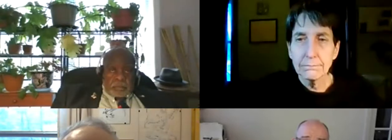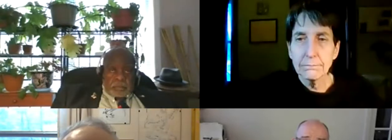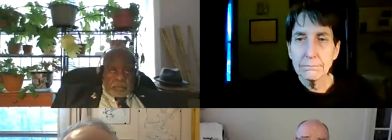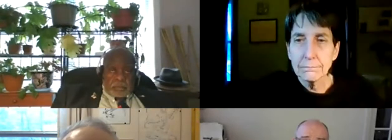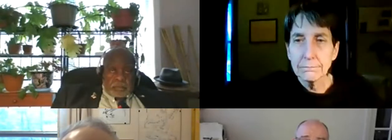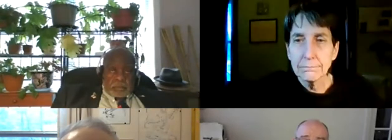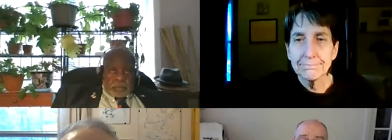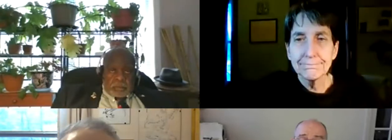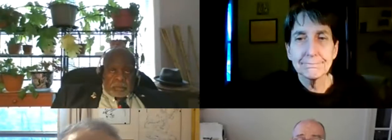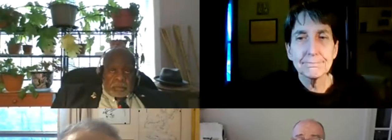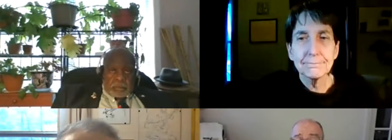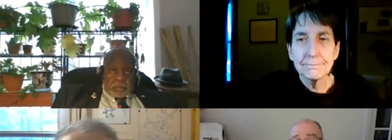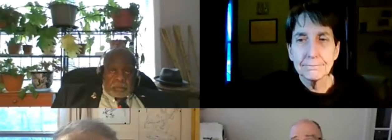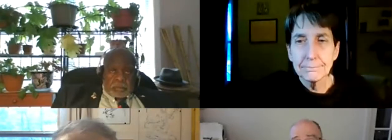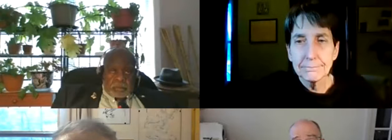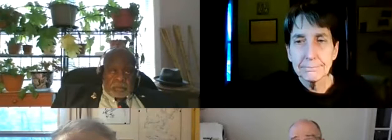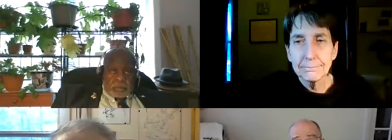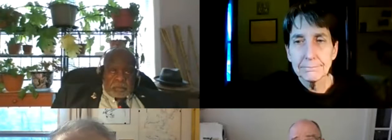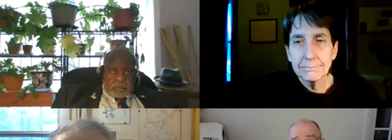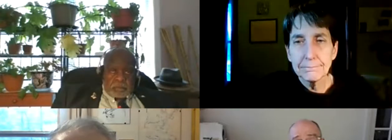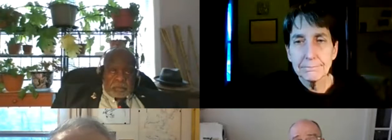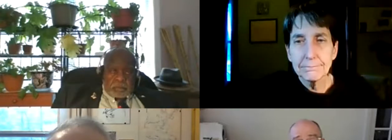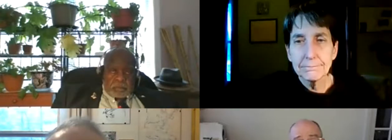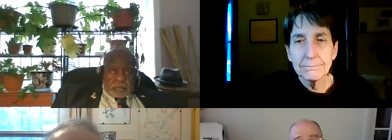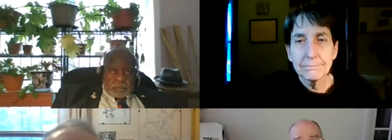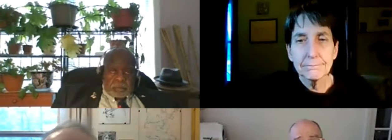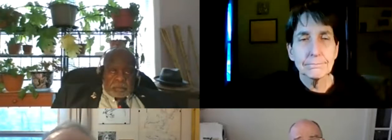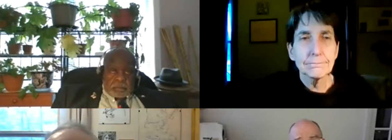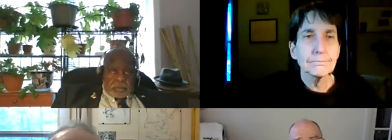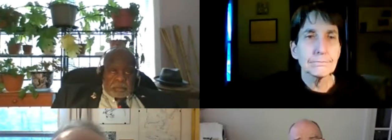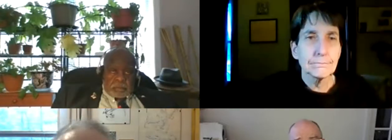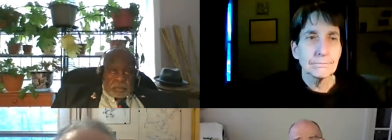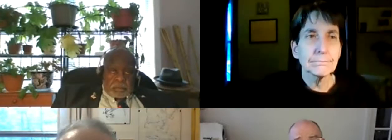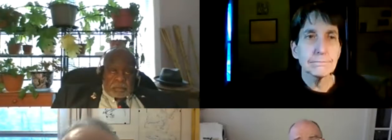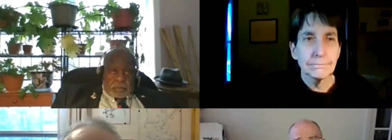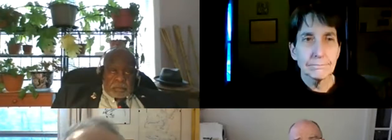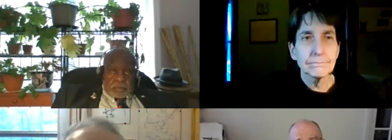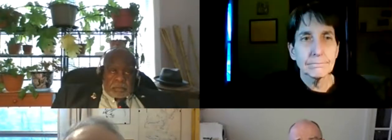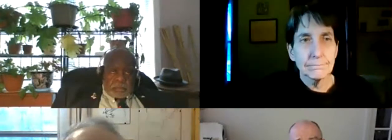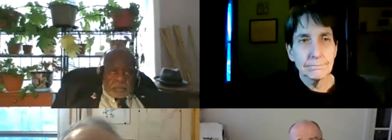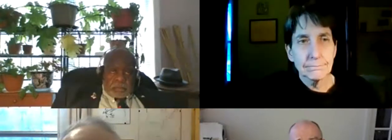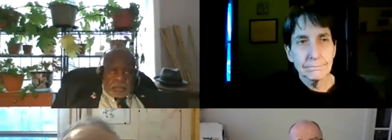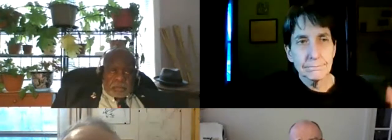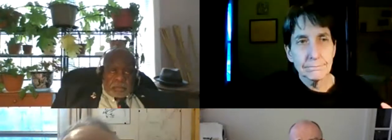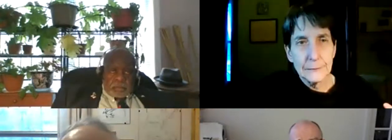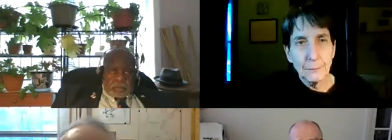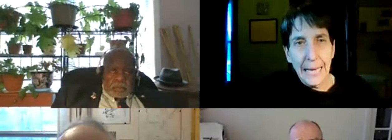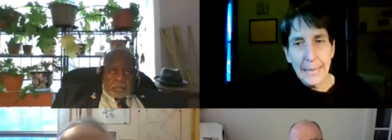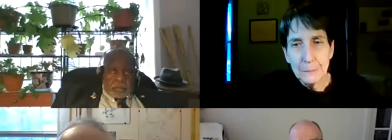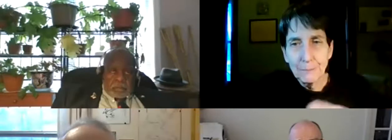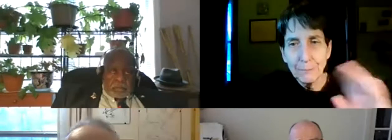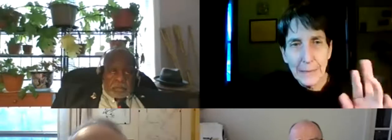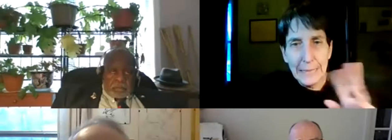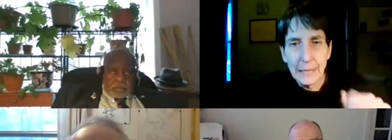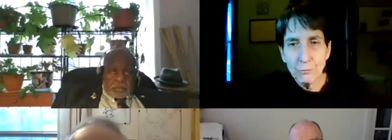I wish I could see a path forward on that. And it's very daunting to understand what to do. Yeah, I don't